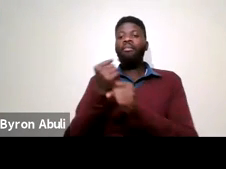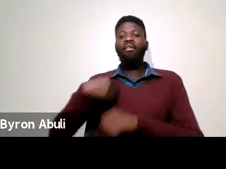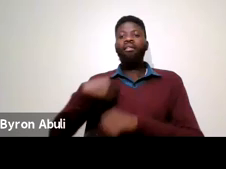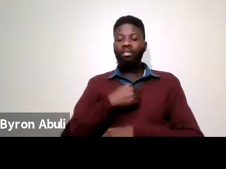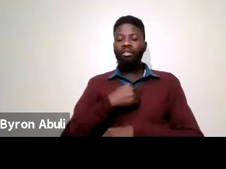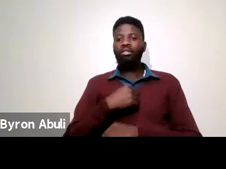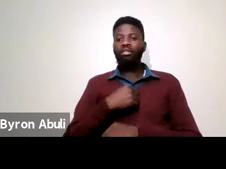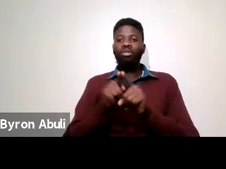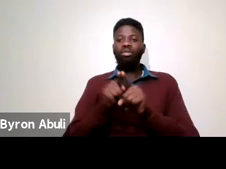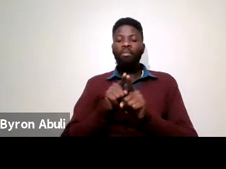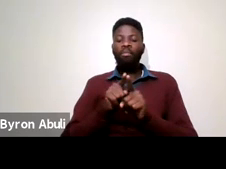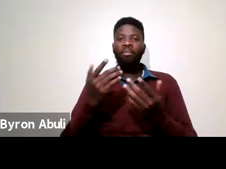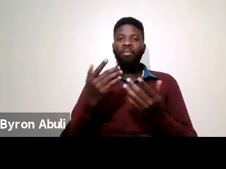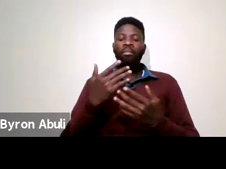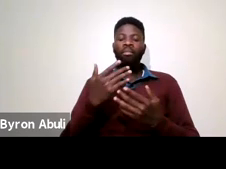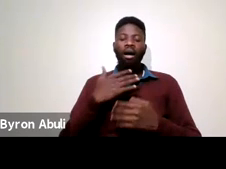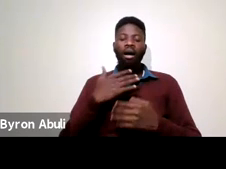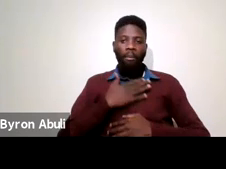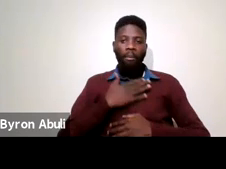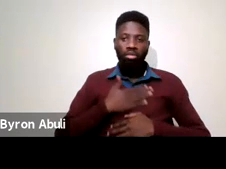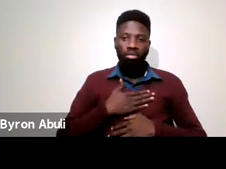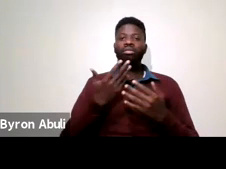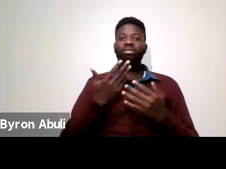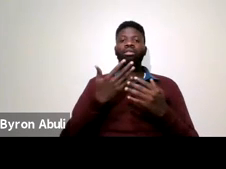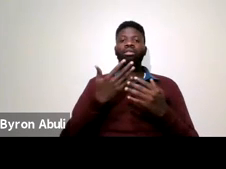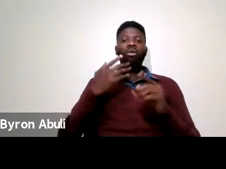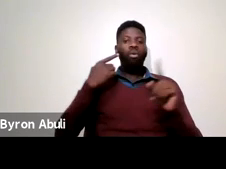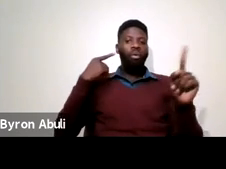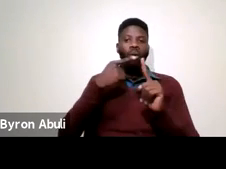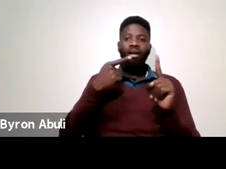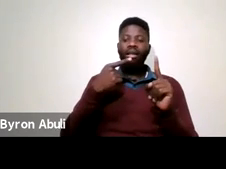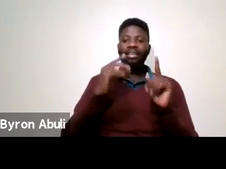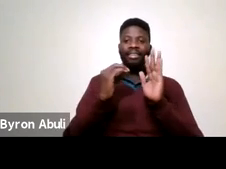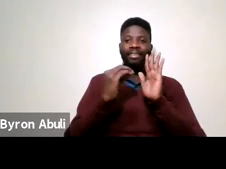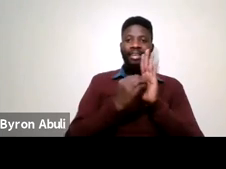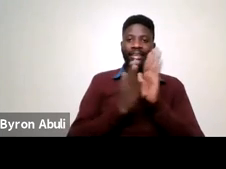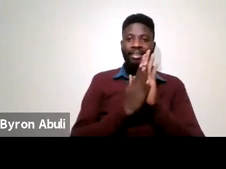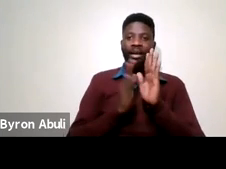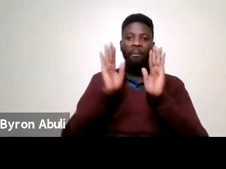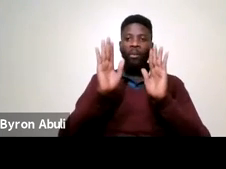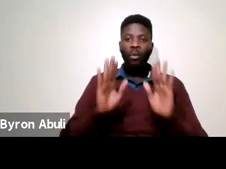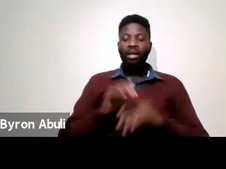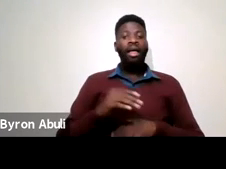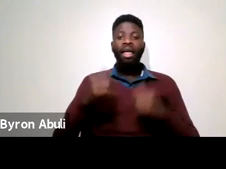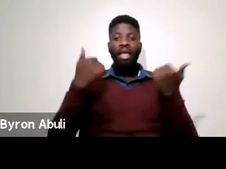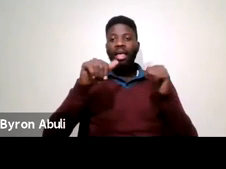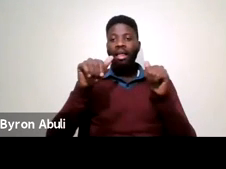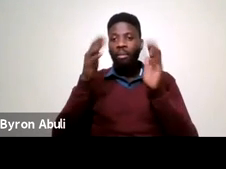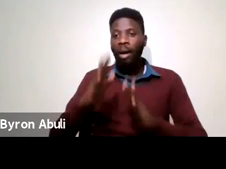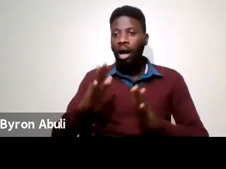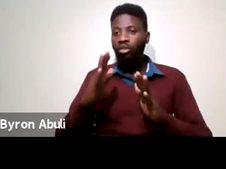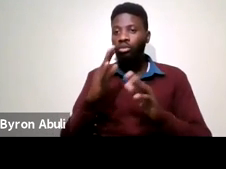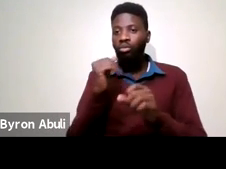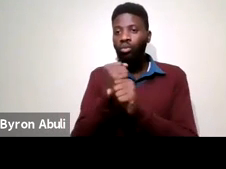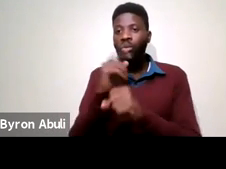the intrinsic values of doing a goal setting. Anybody else who has done goal setting or personal management at